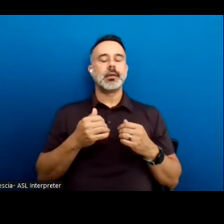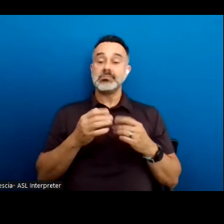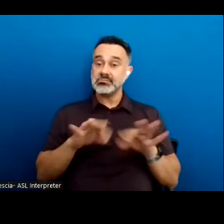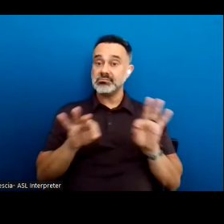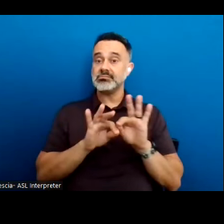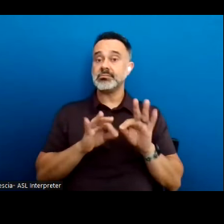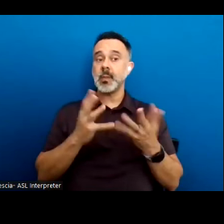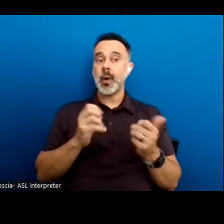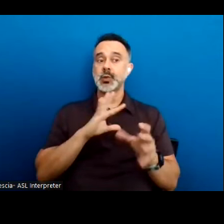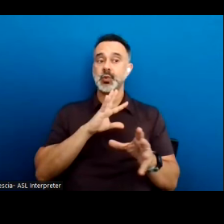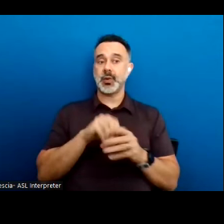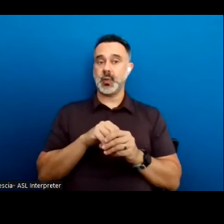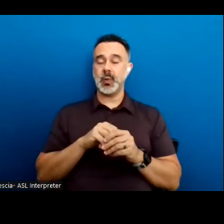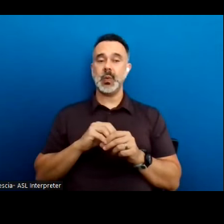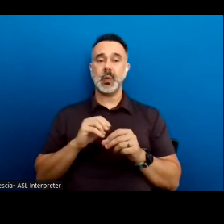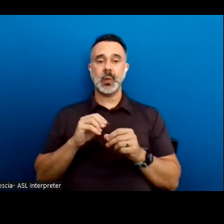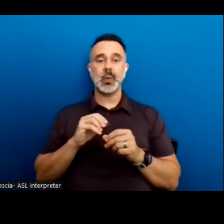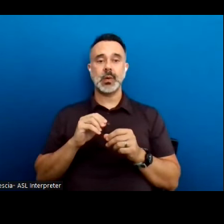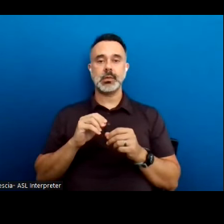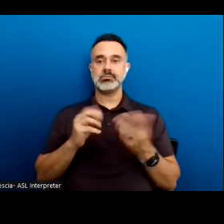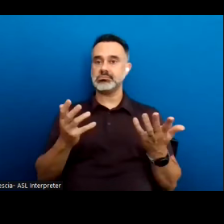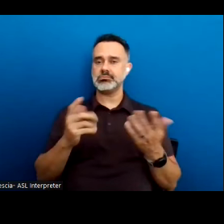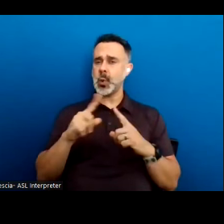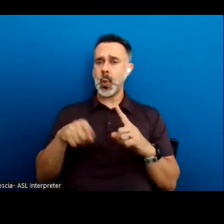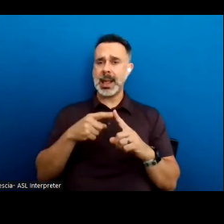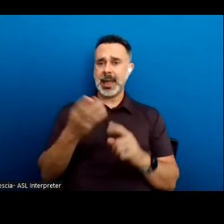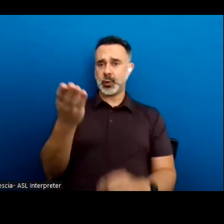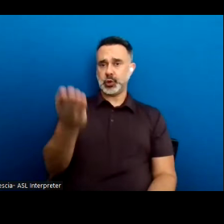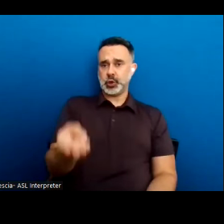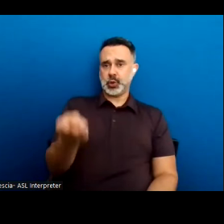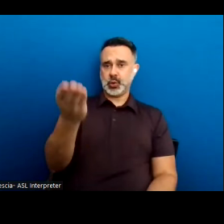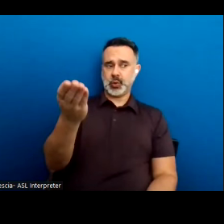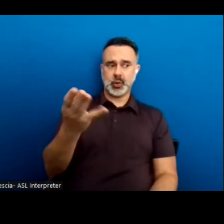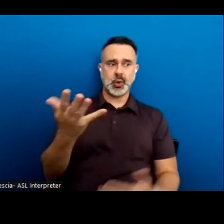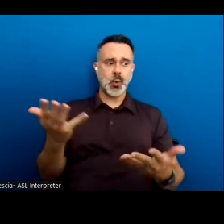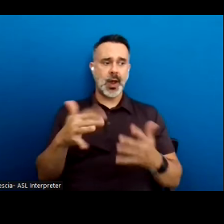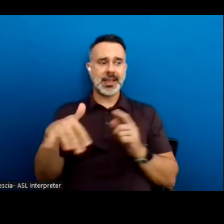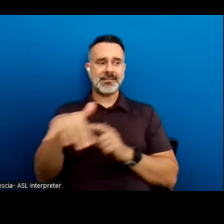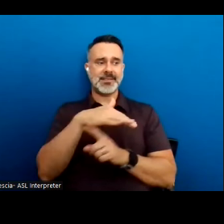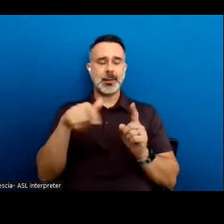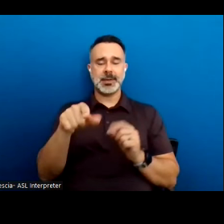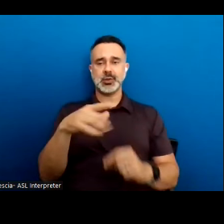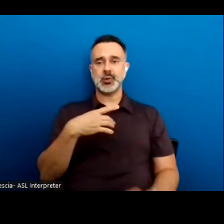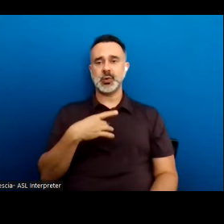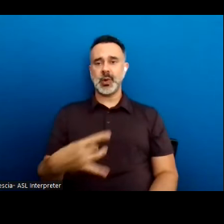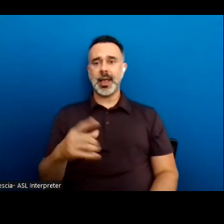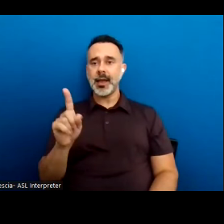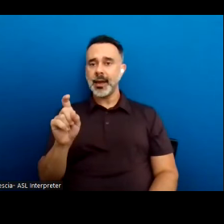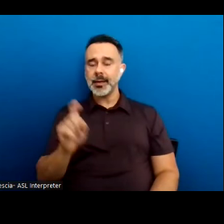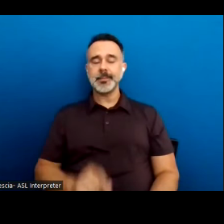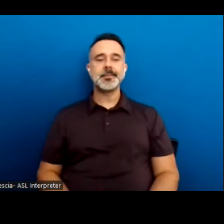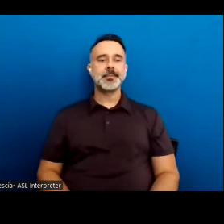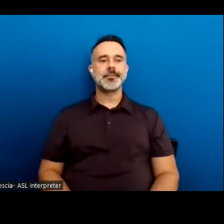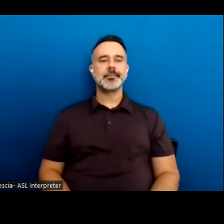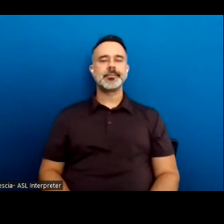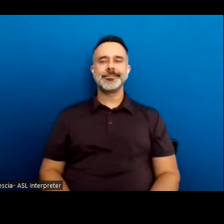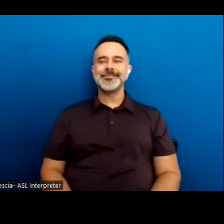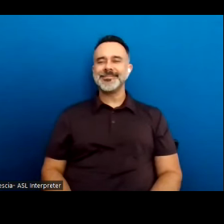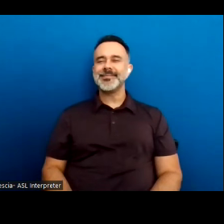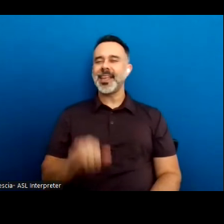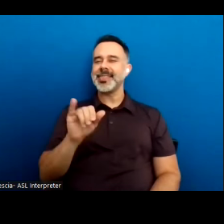included was, what about you? What kind of environments do you like? And really, this is a really